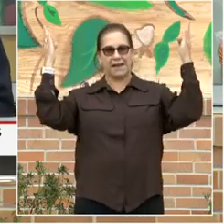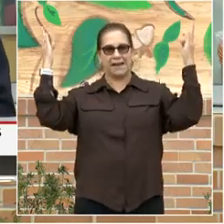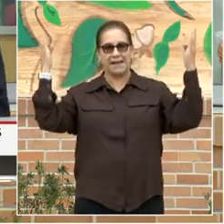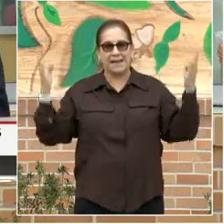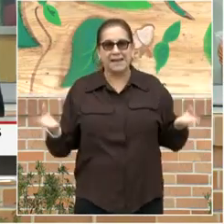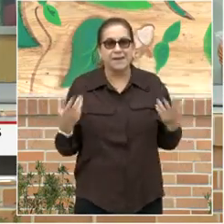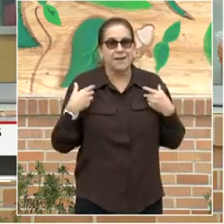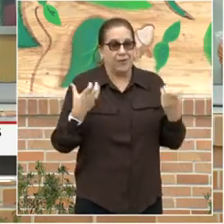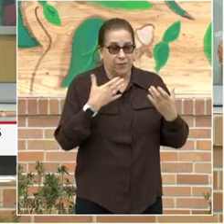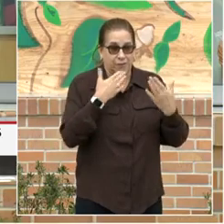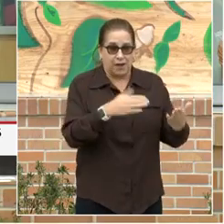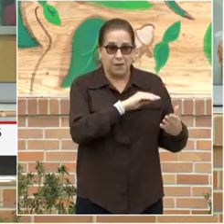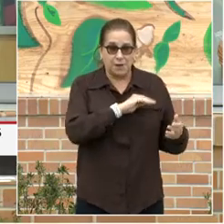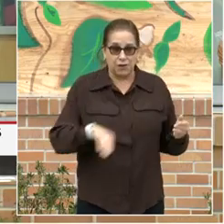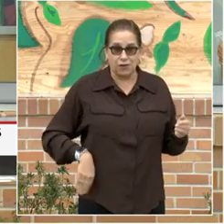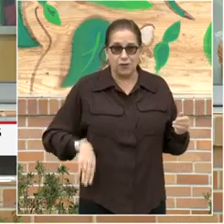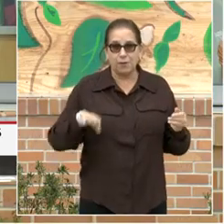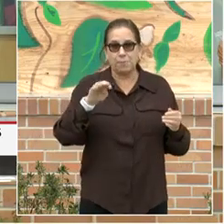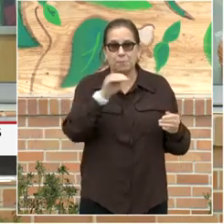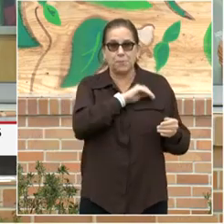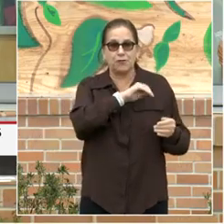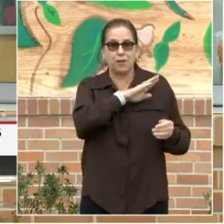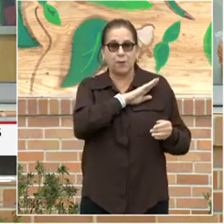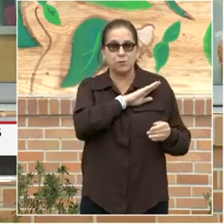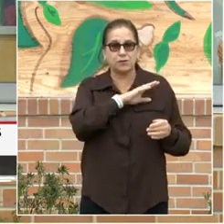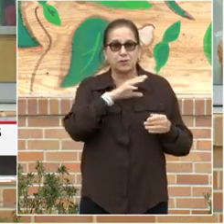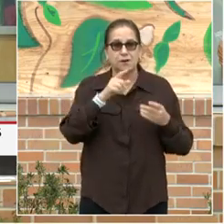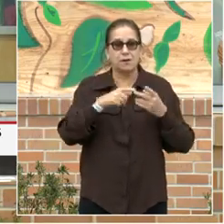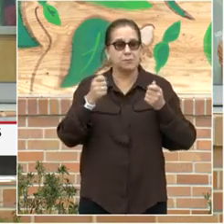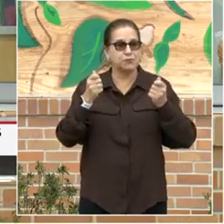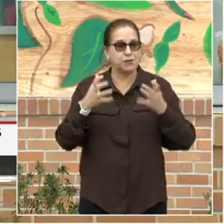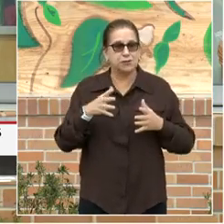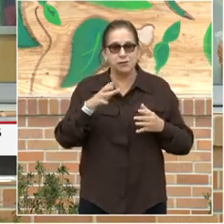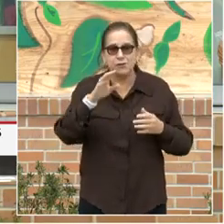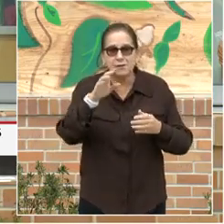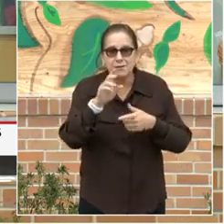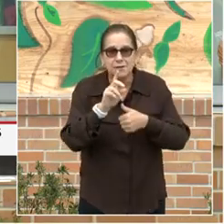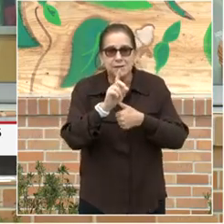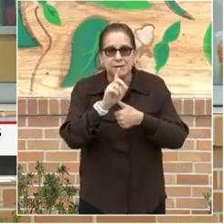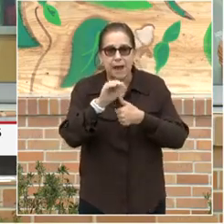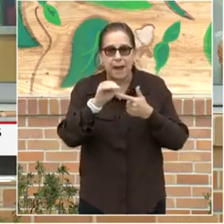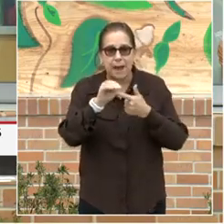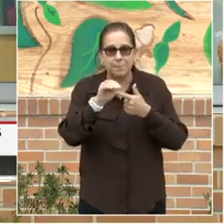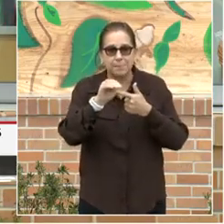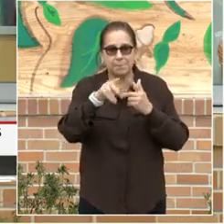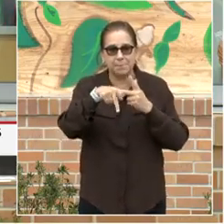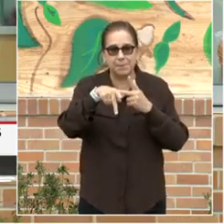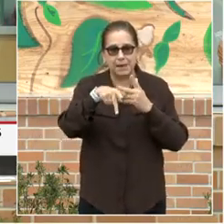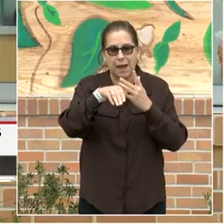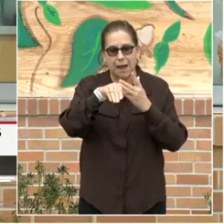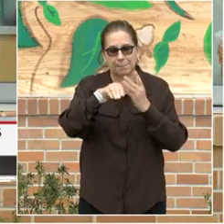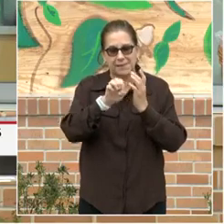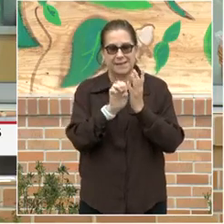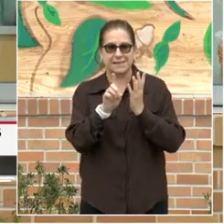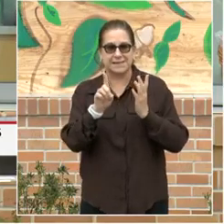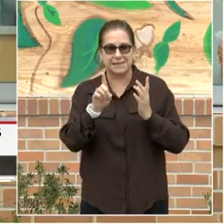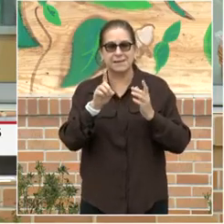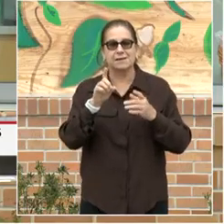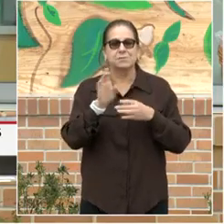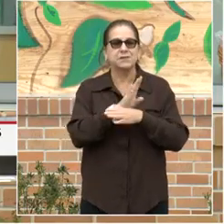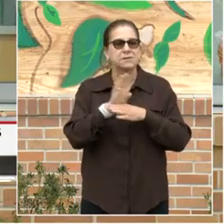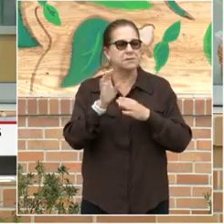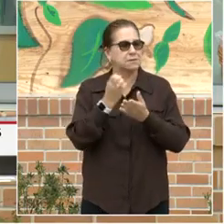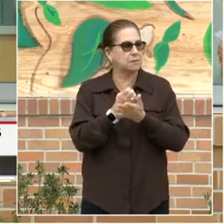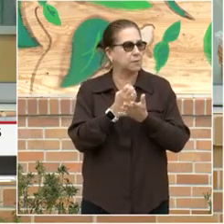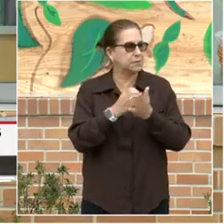Bowser's administration, DSLBD, DEMPED, and DISB, who've all participated to make this grocery store a reality for